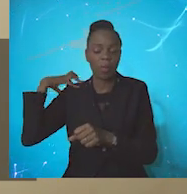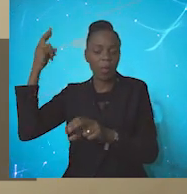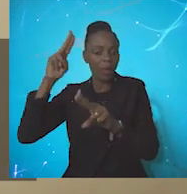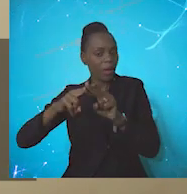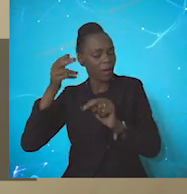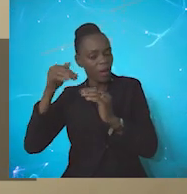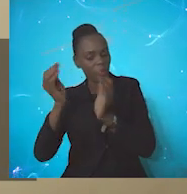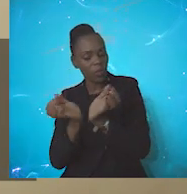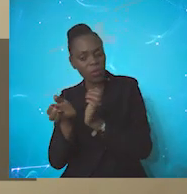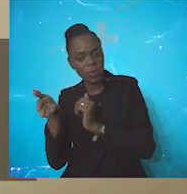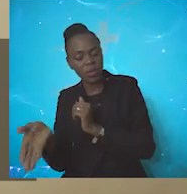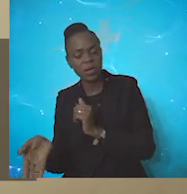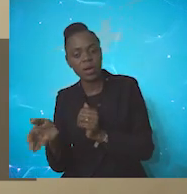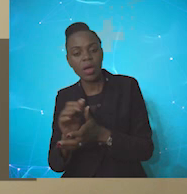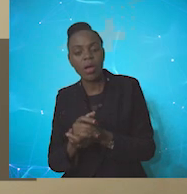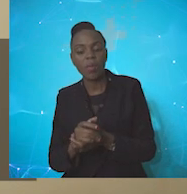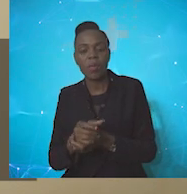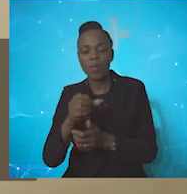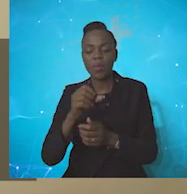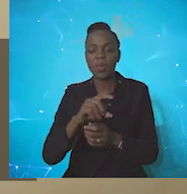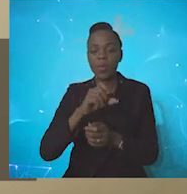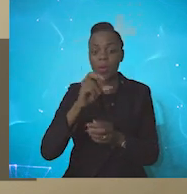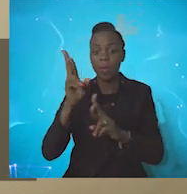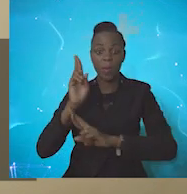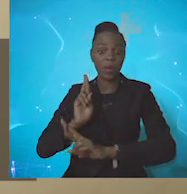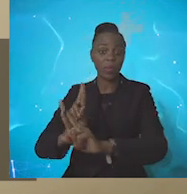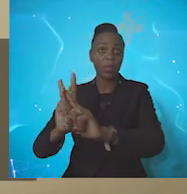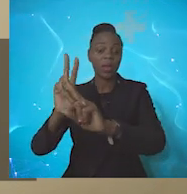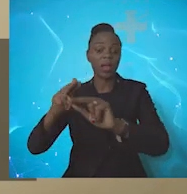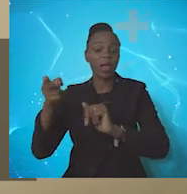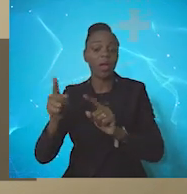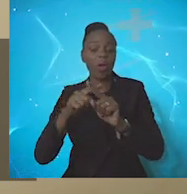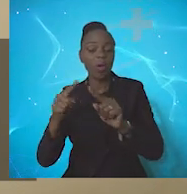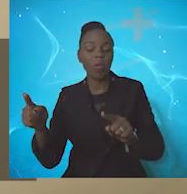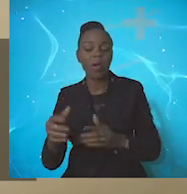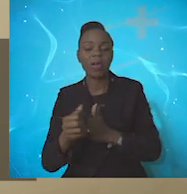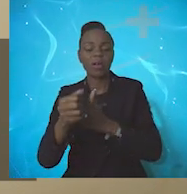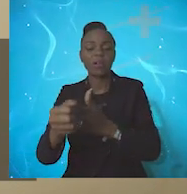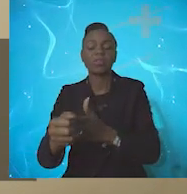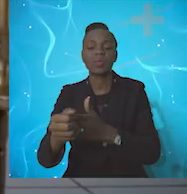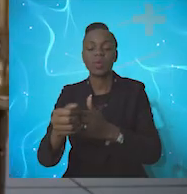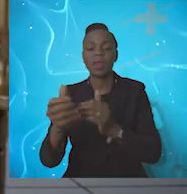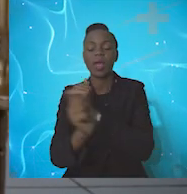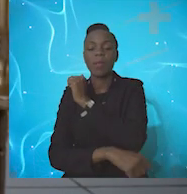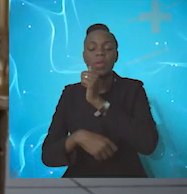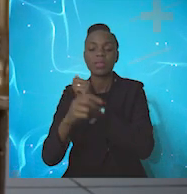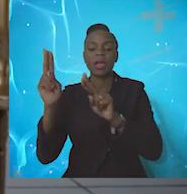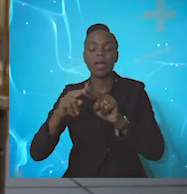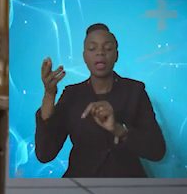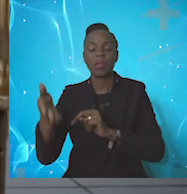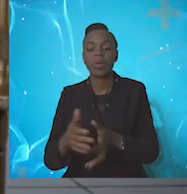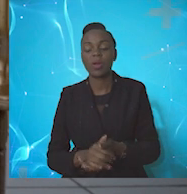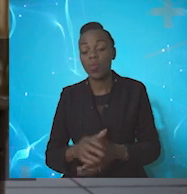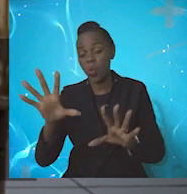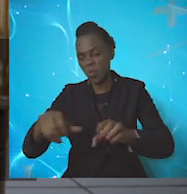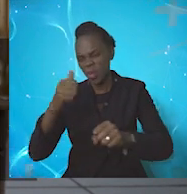mmenemu muli atolankhani so ali mmenemu komanso ma community leaders so ali mu group imeneyi so amene wanda amene